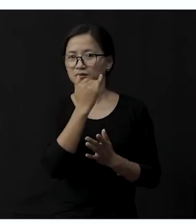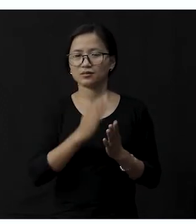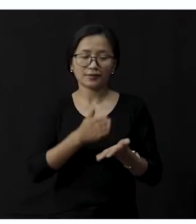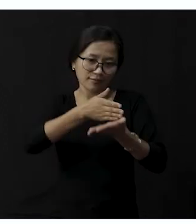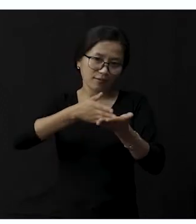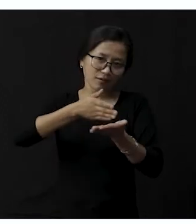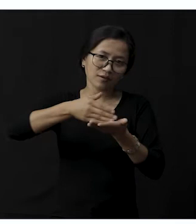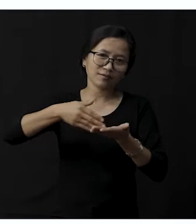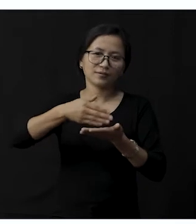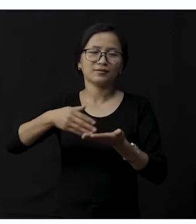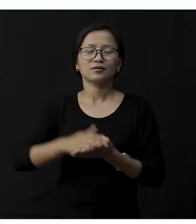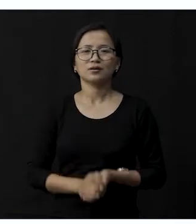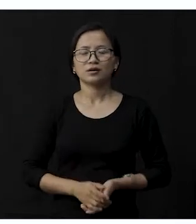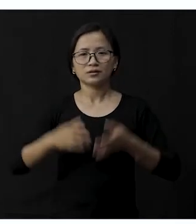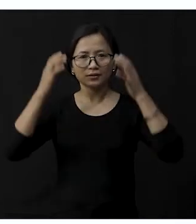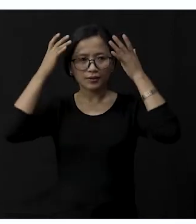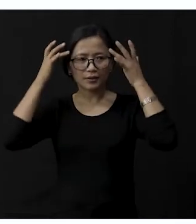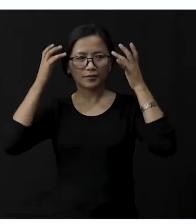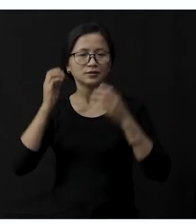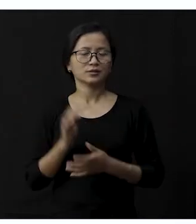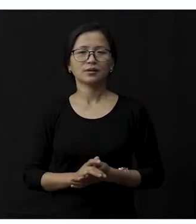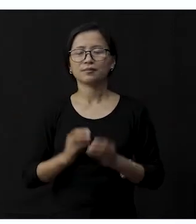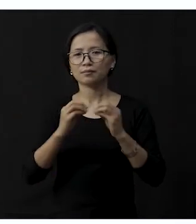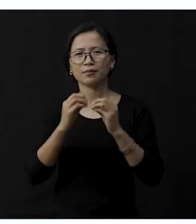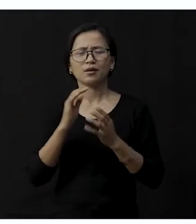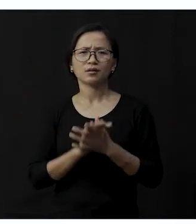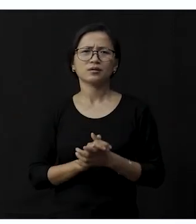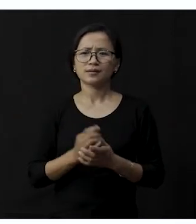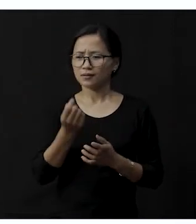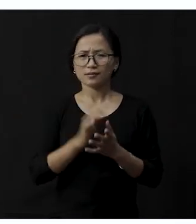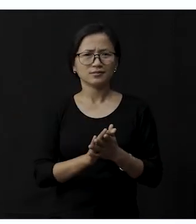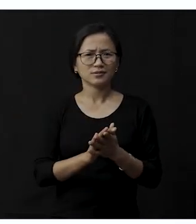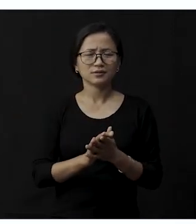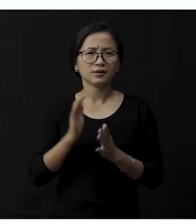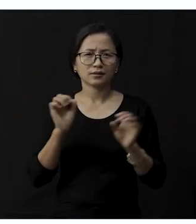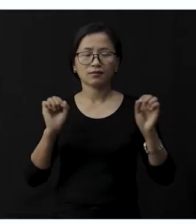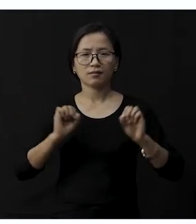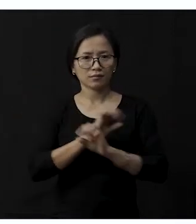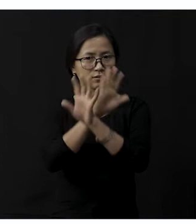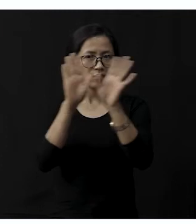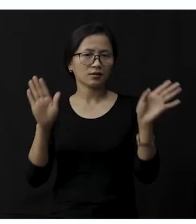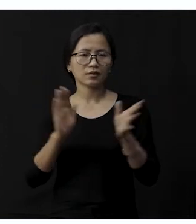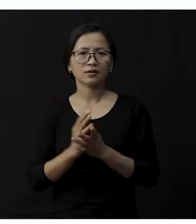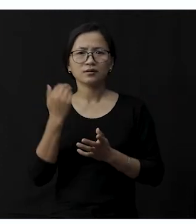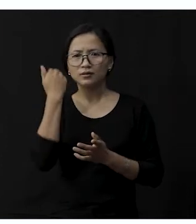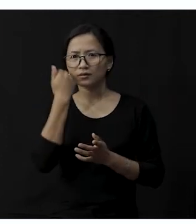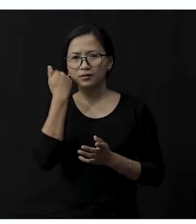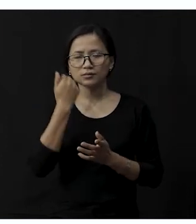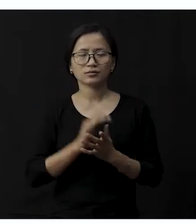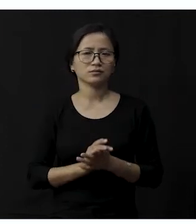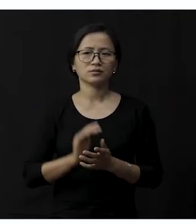is blonde, and the other children, they have hair that is black.